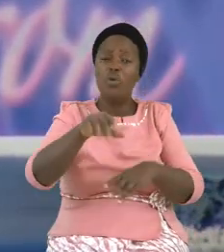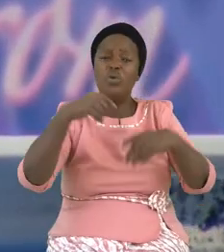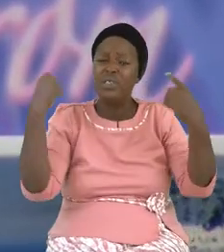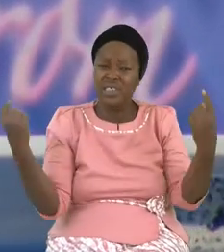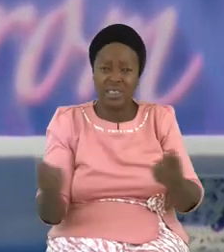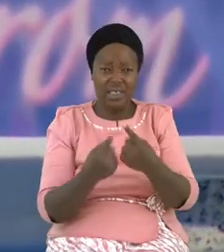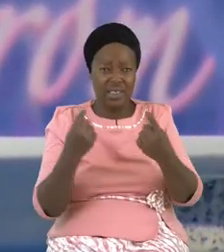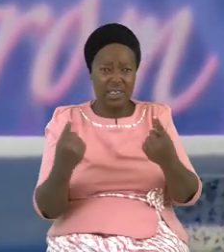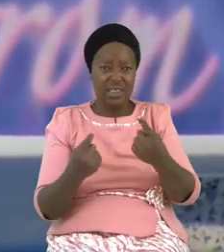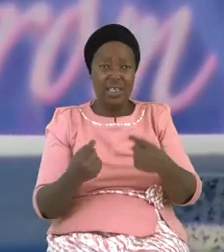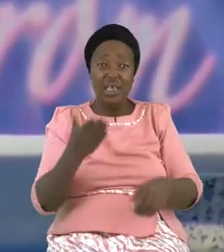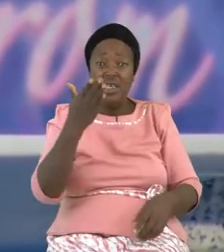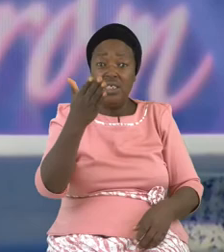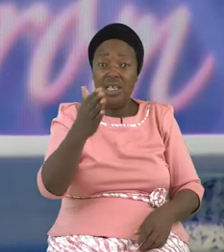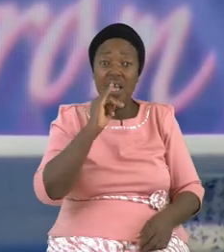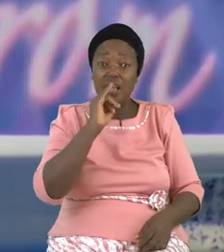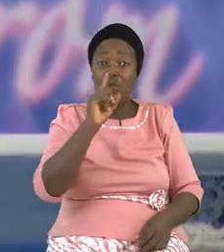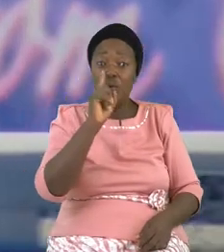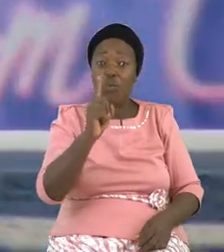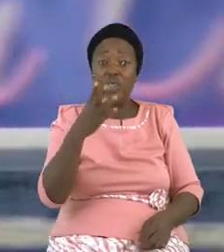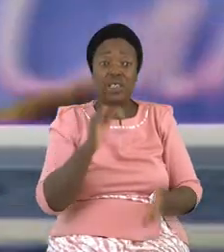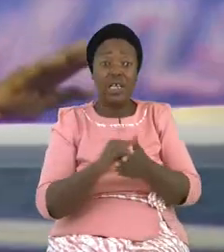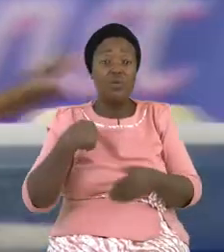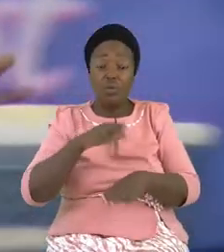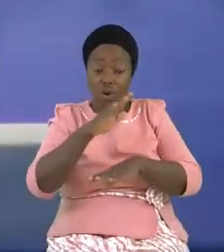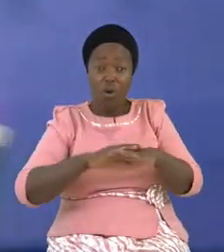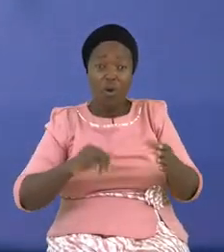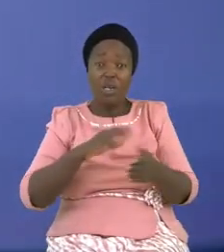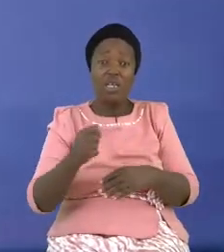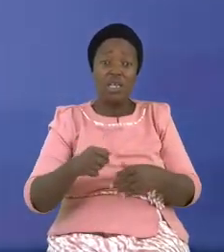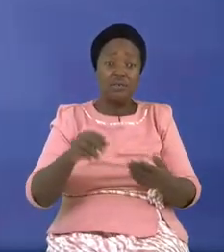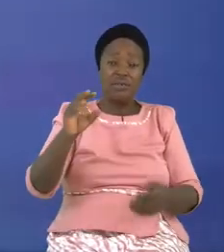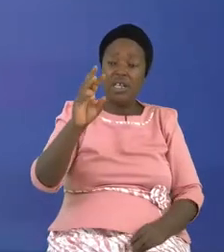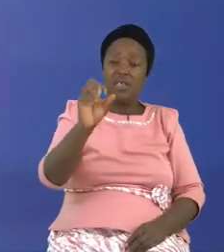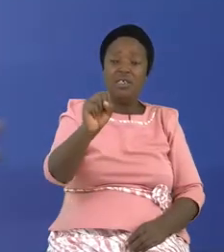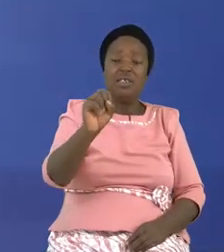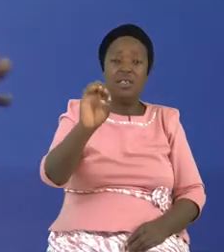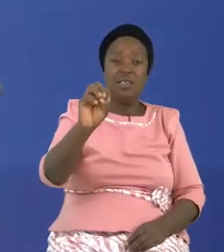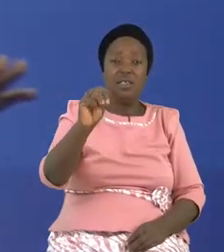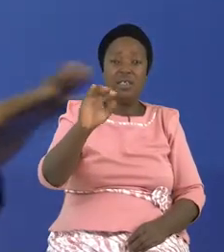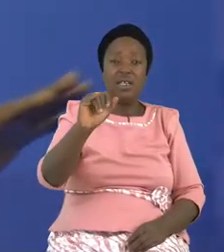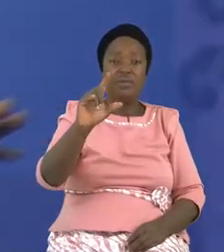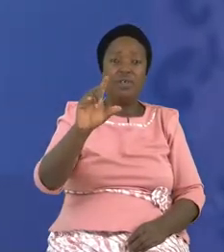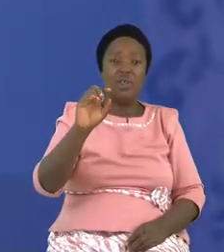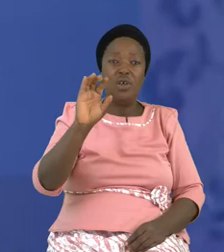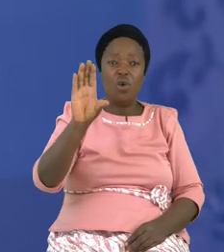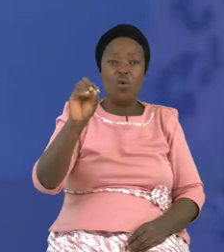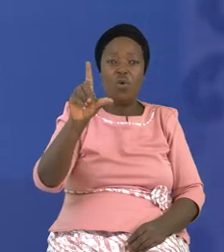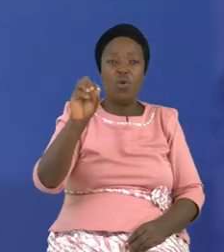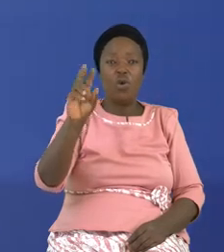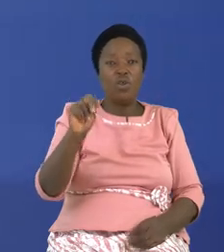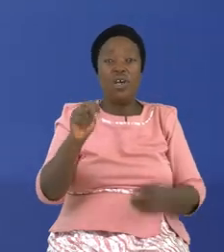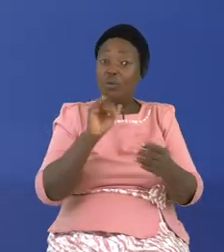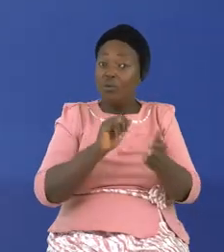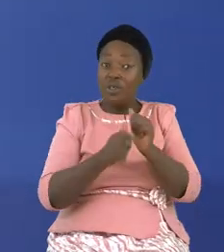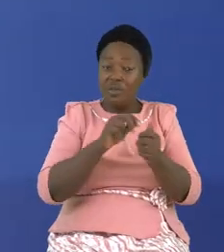That's what we call a semicolon. It says, I want to finish with this. I want to give you assurance for this. I